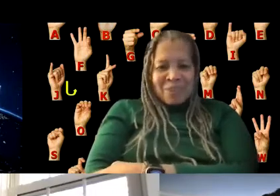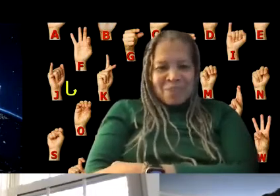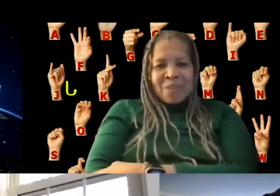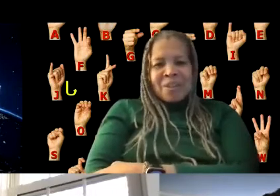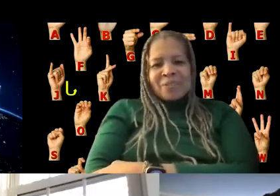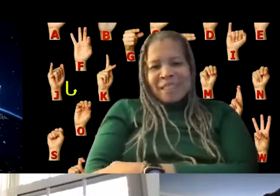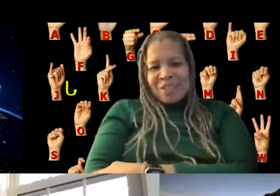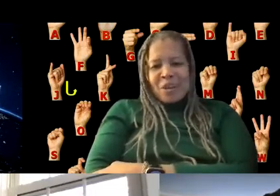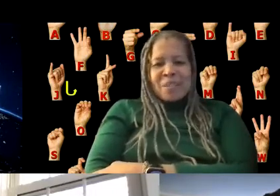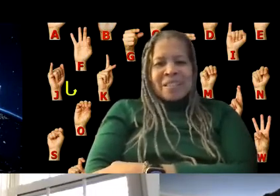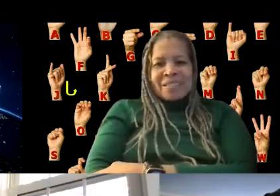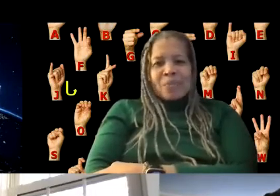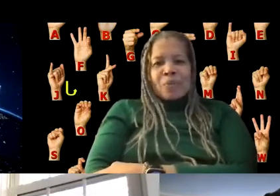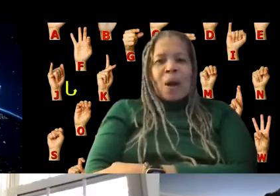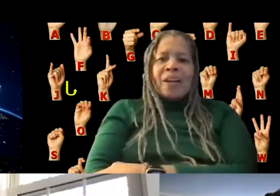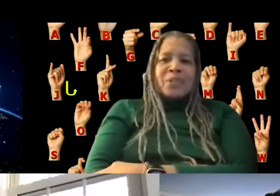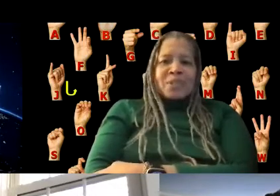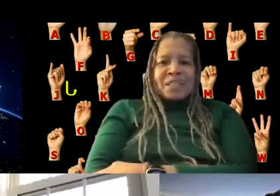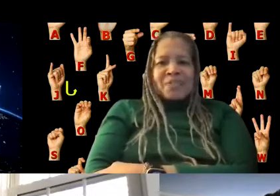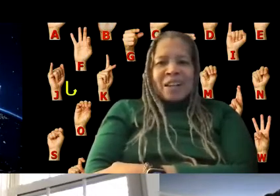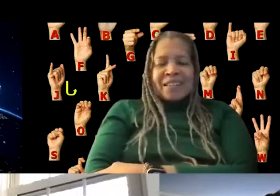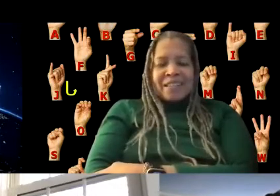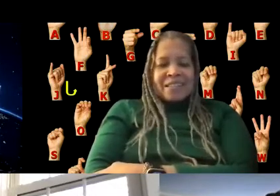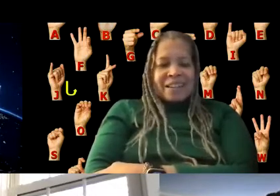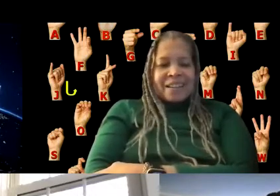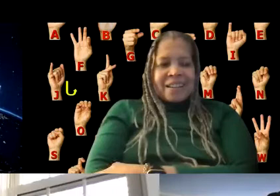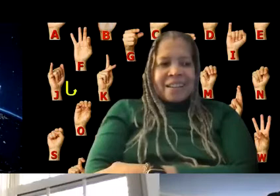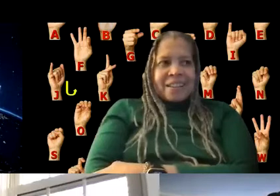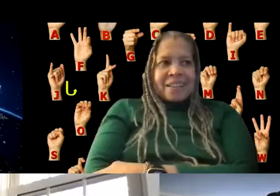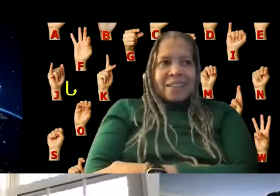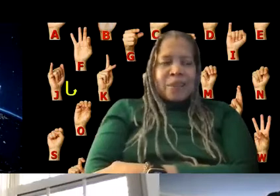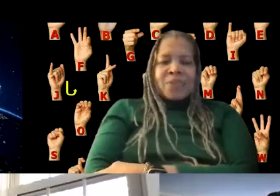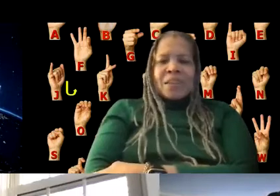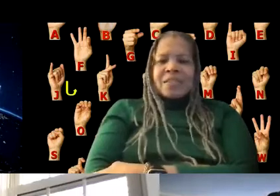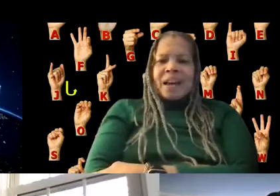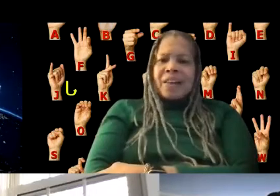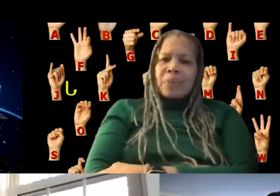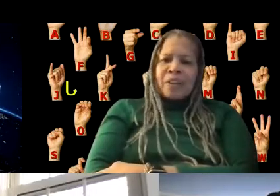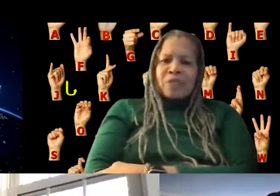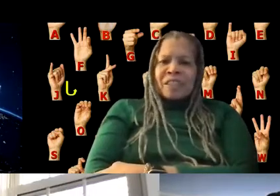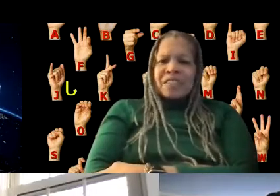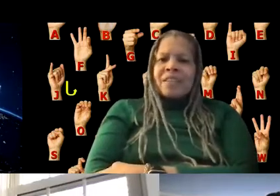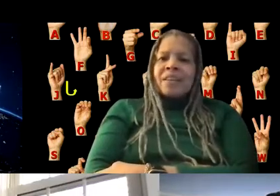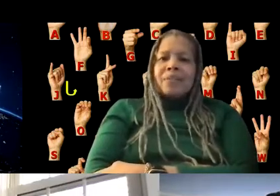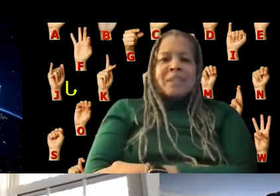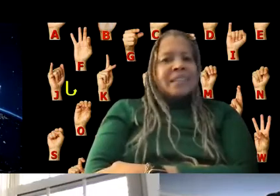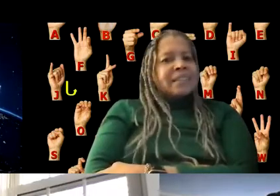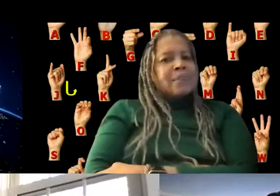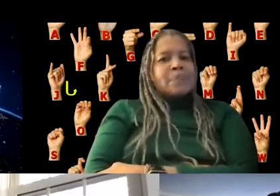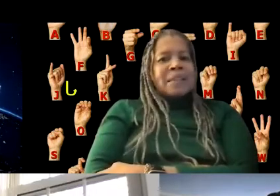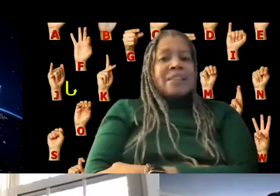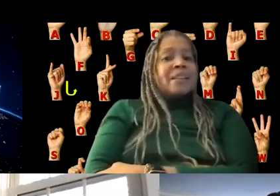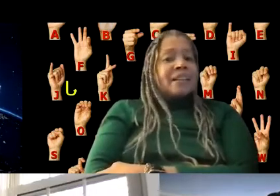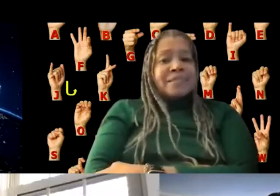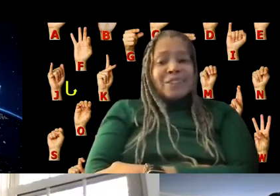racist, right? Yeah. So because why are you identifying that as the old thing is, I have Black friends. What does that